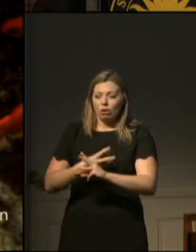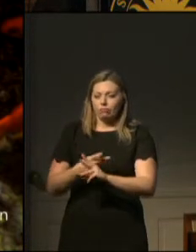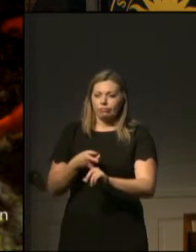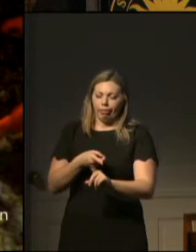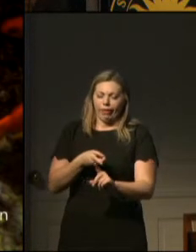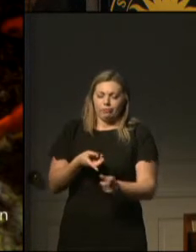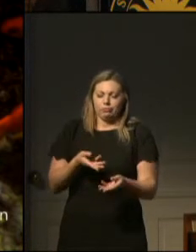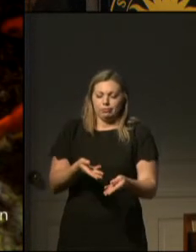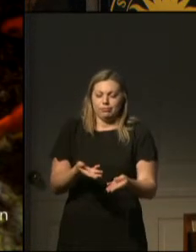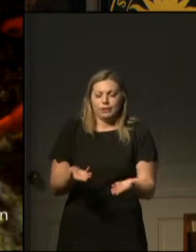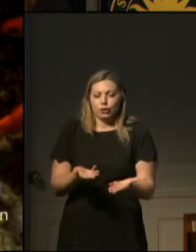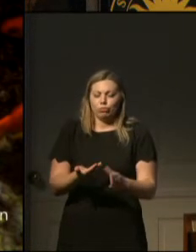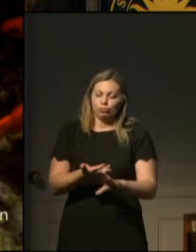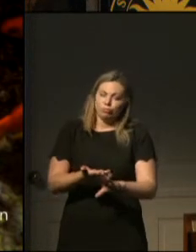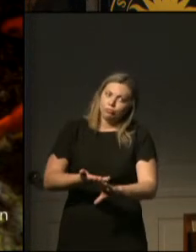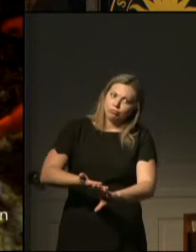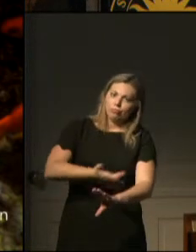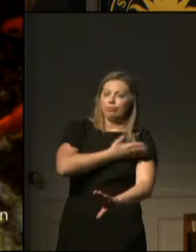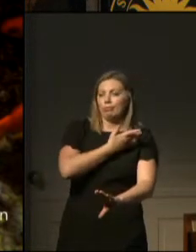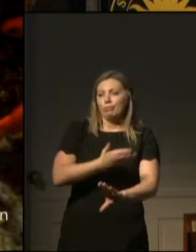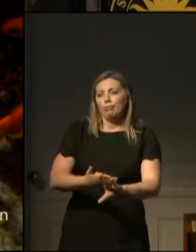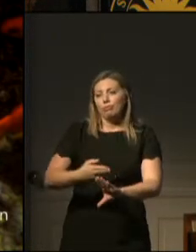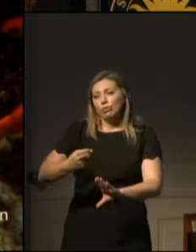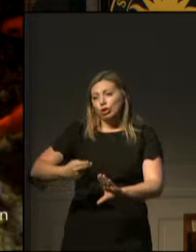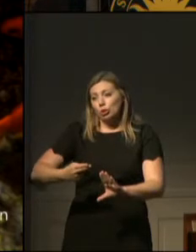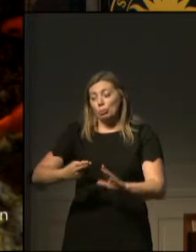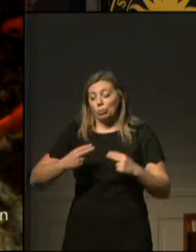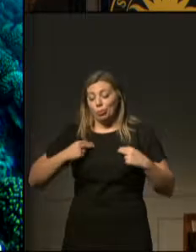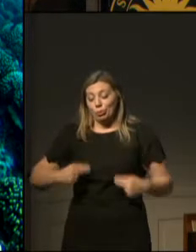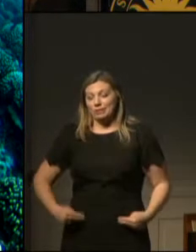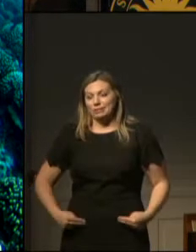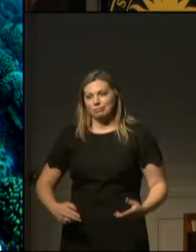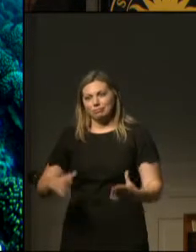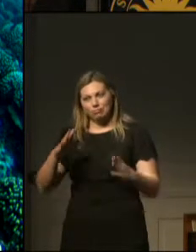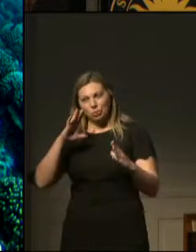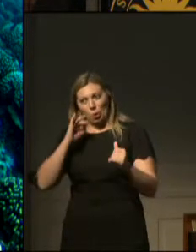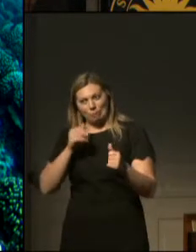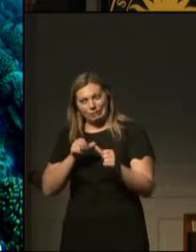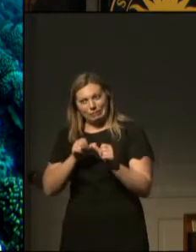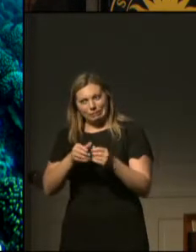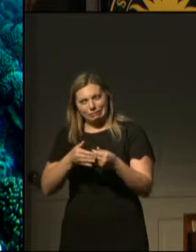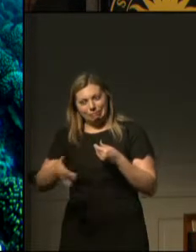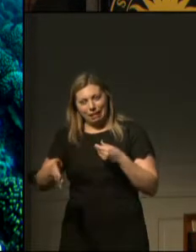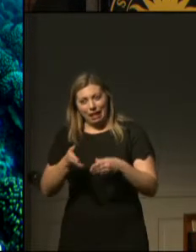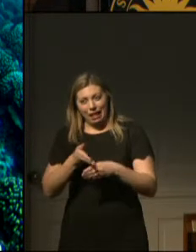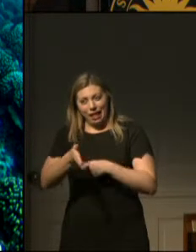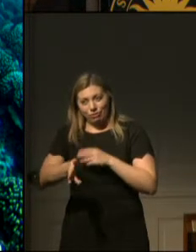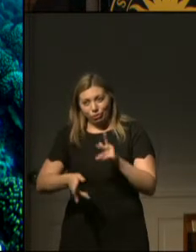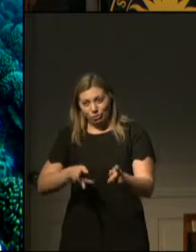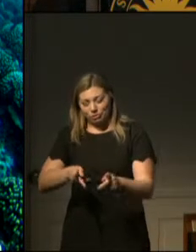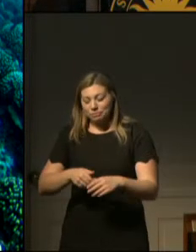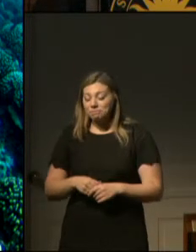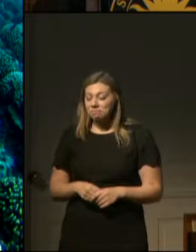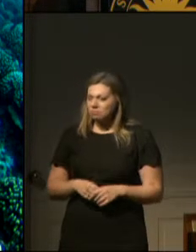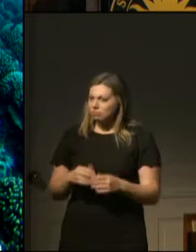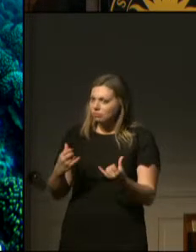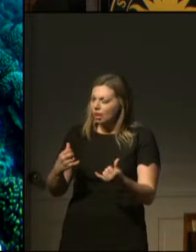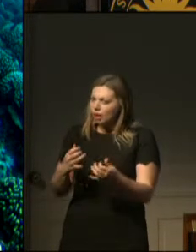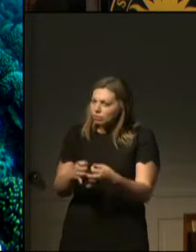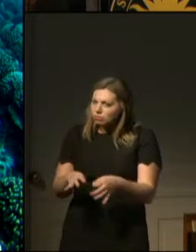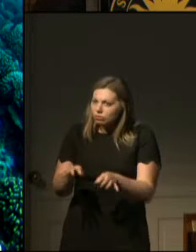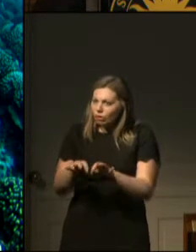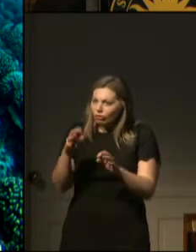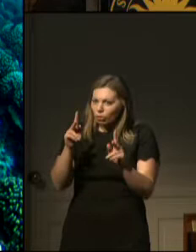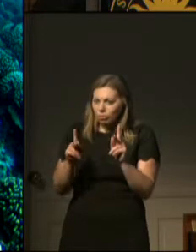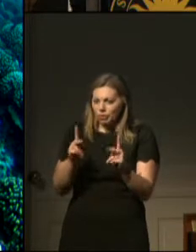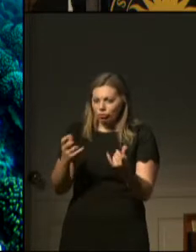humans and hopefully long after humans. And they're also very important to people right now. So Smithsonian wants to reach